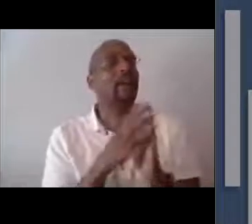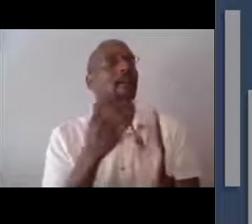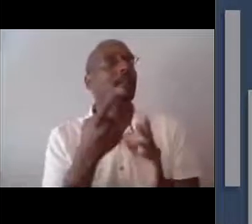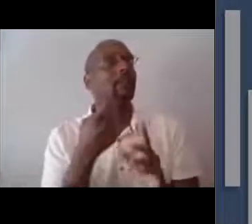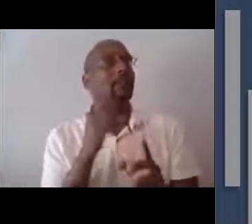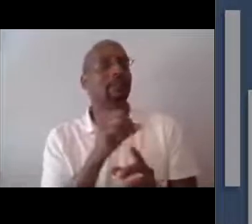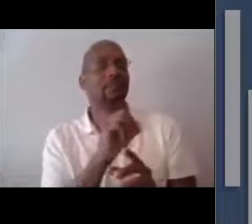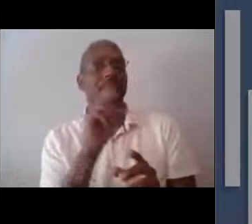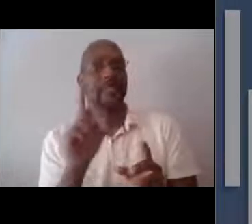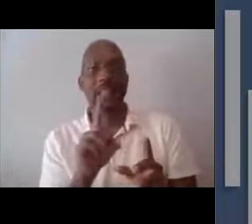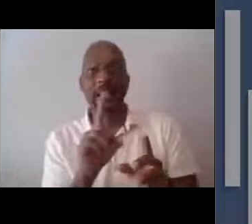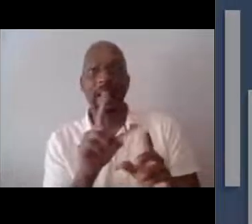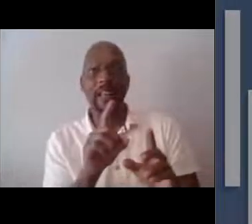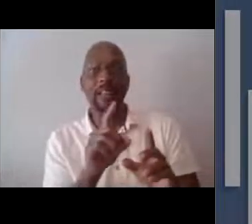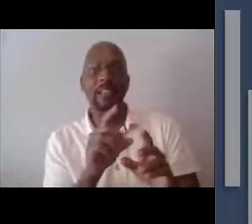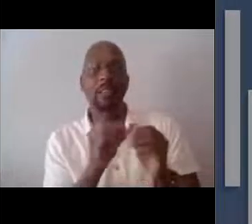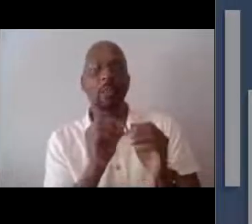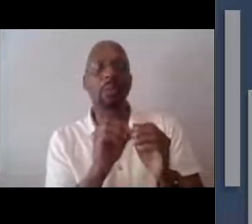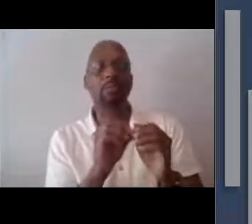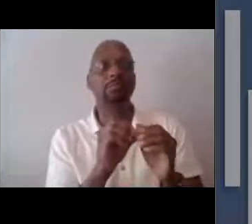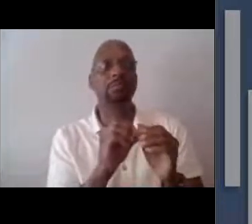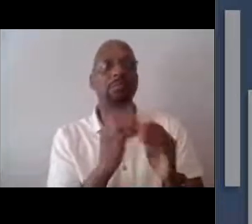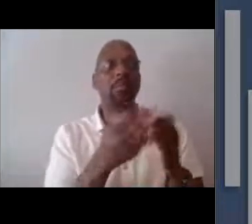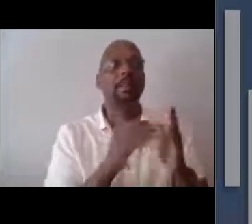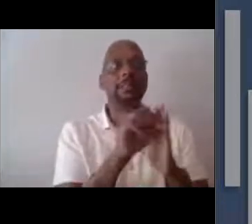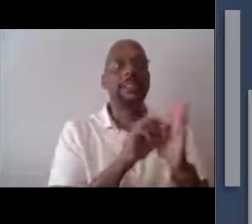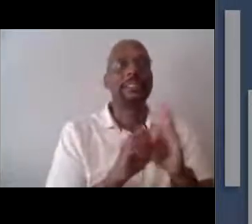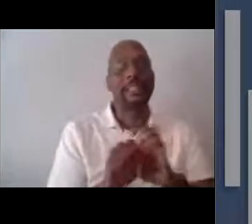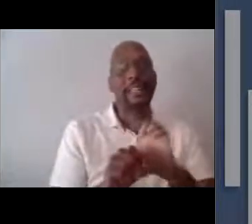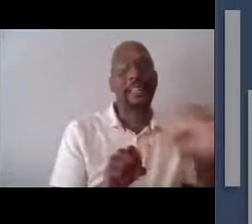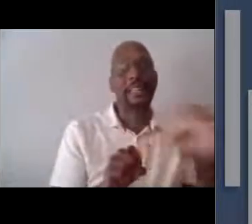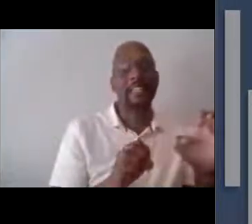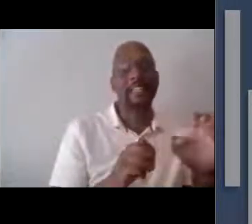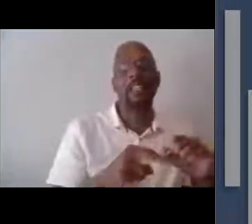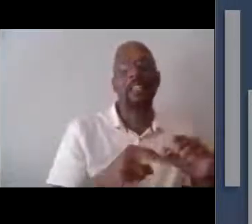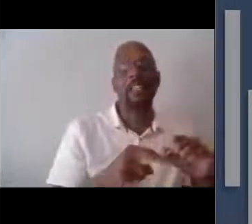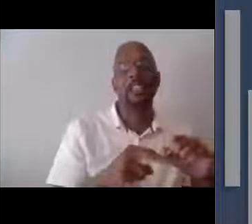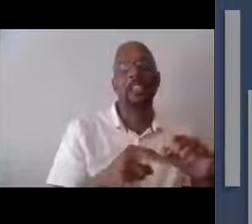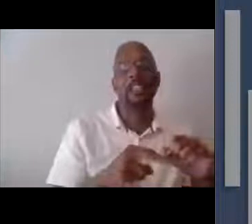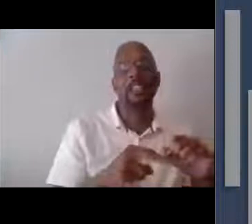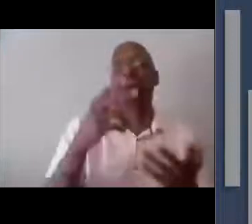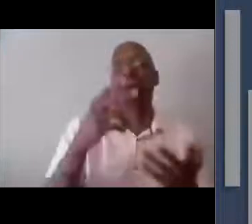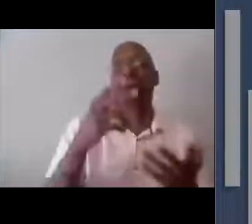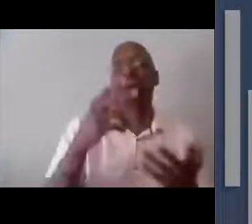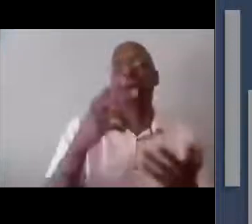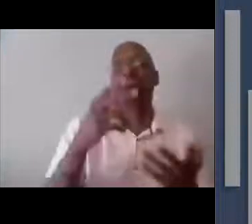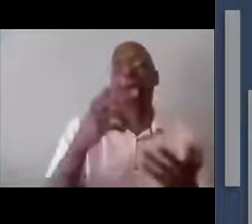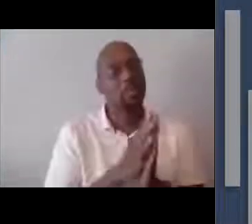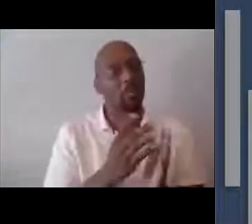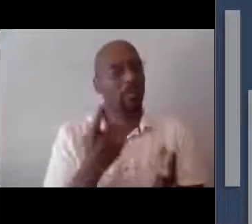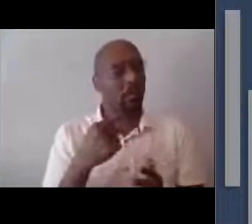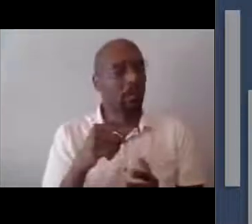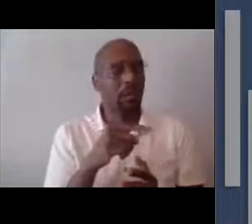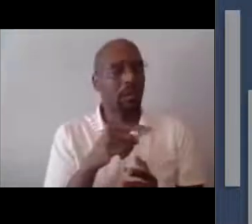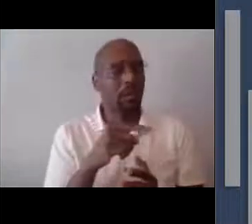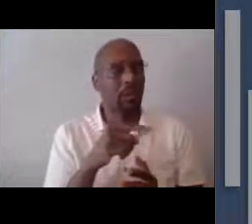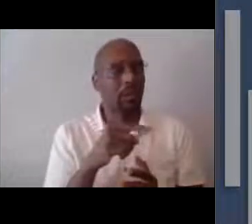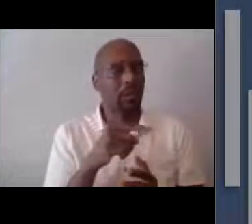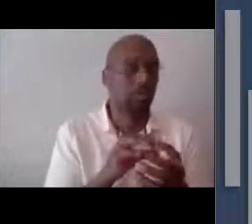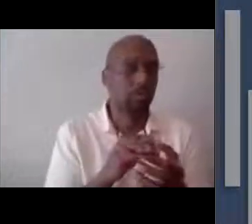are east that we did not get to cover. And then also up north in our District 1 areas that feel like they would like representation